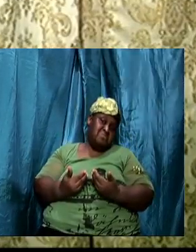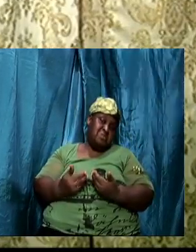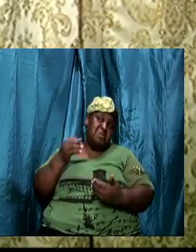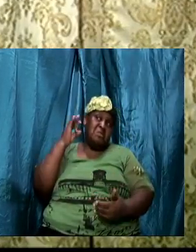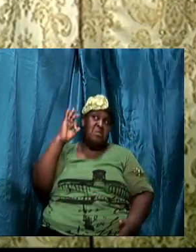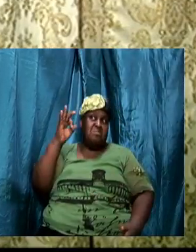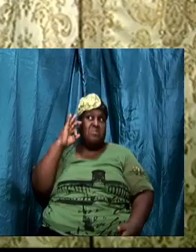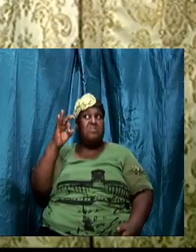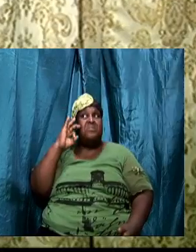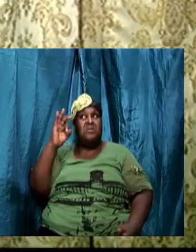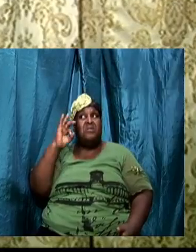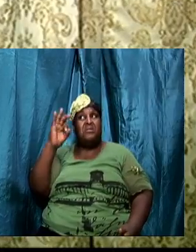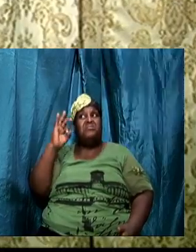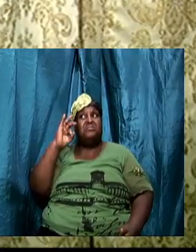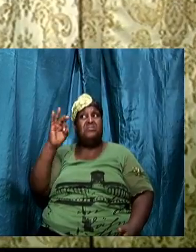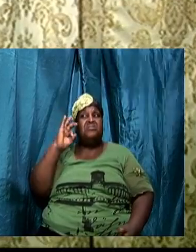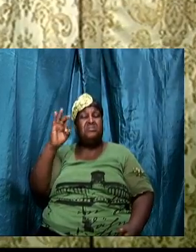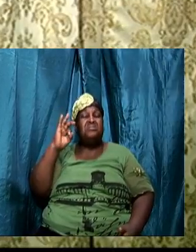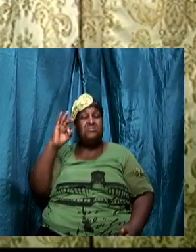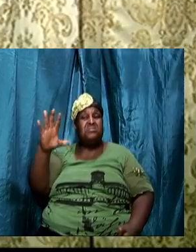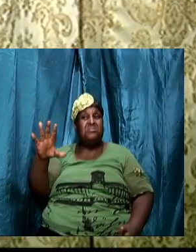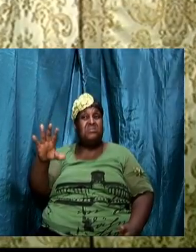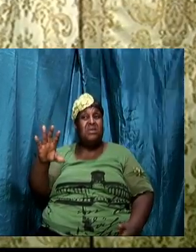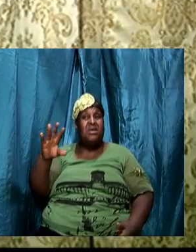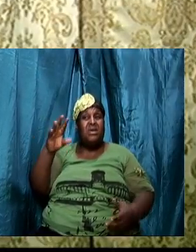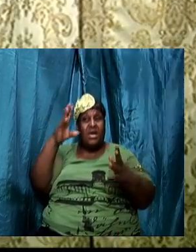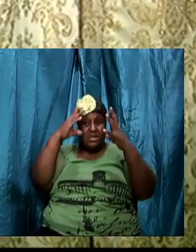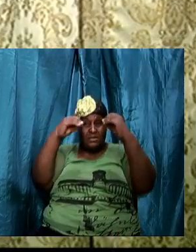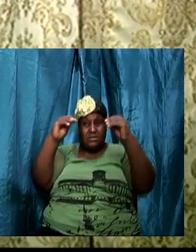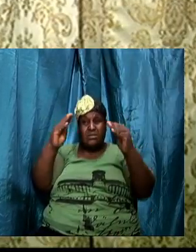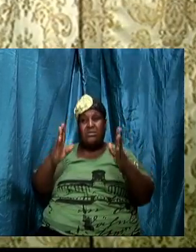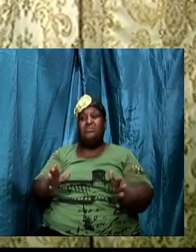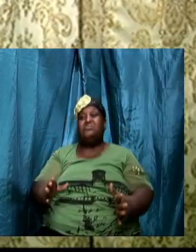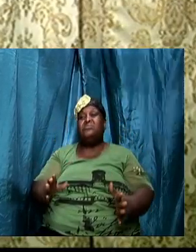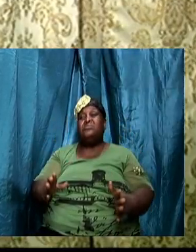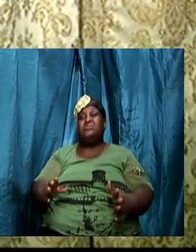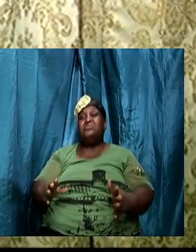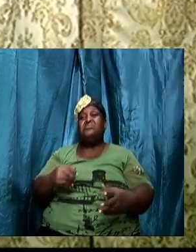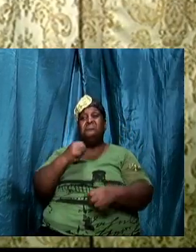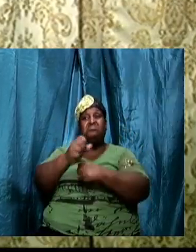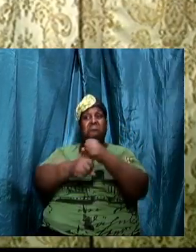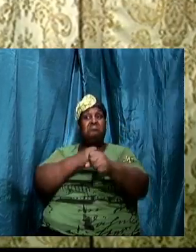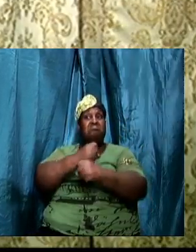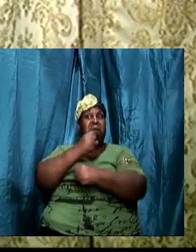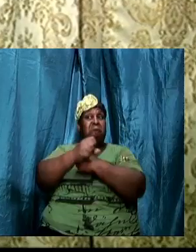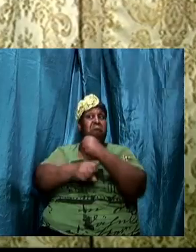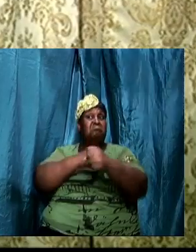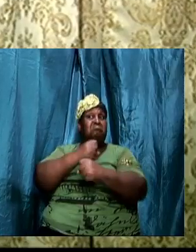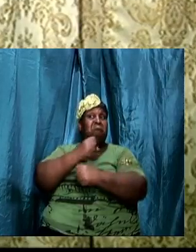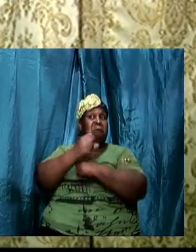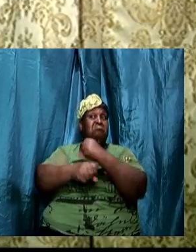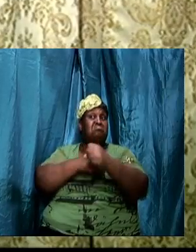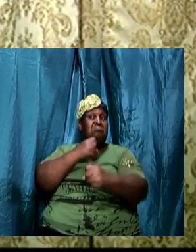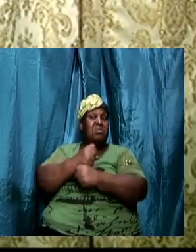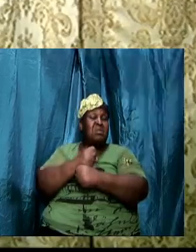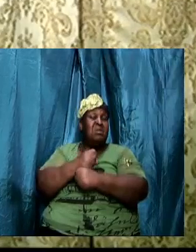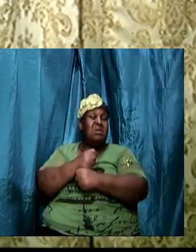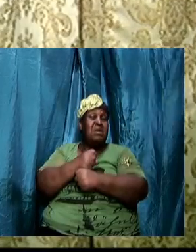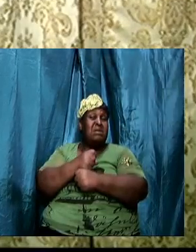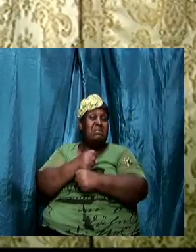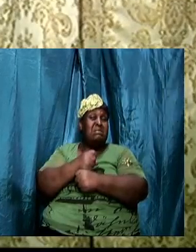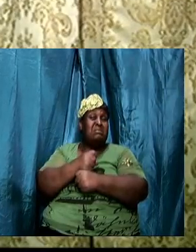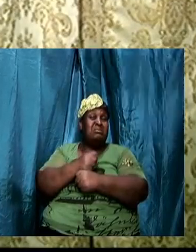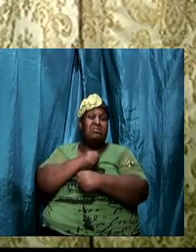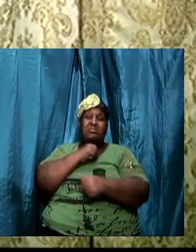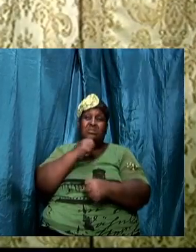Preachers and teachers over the years, because of what has happened in diluting the word, have reached